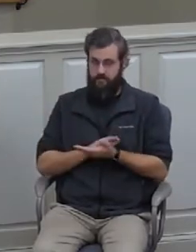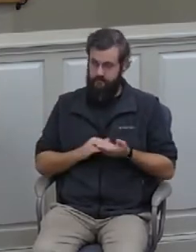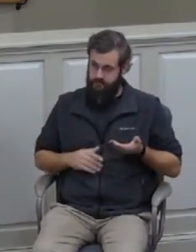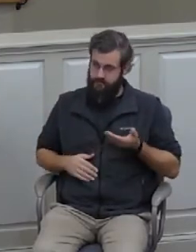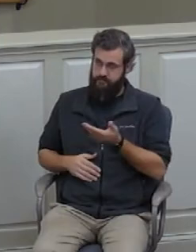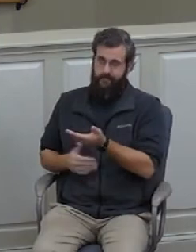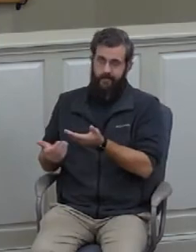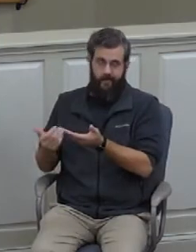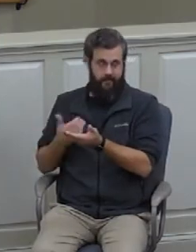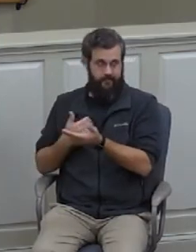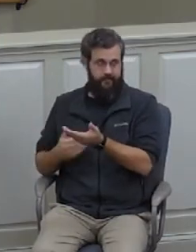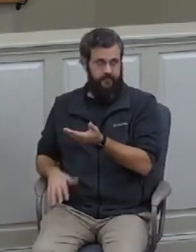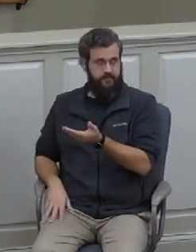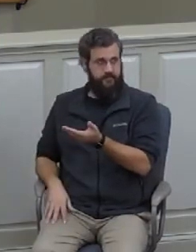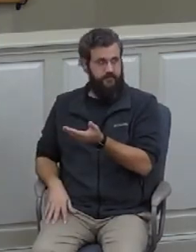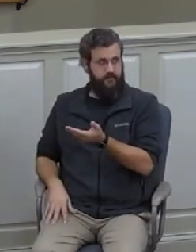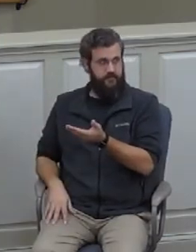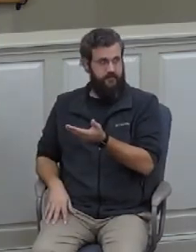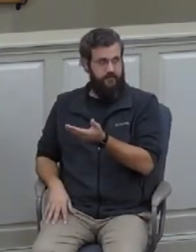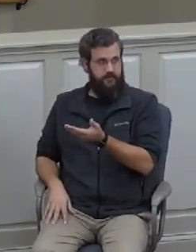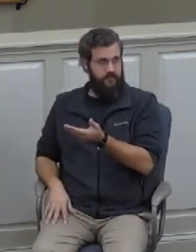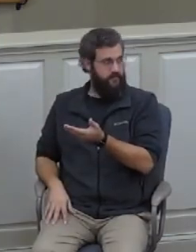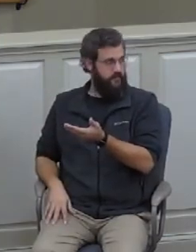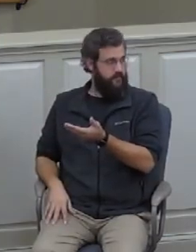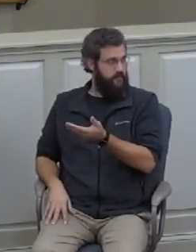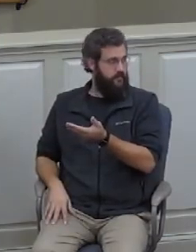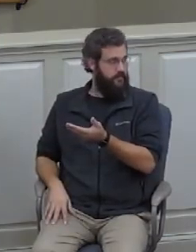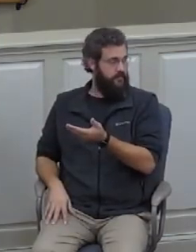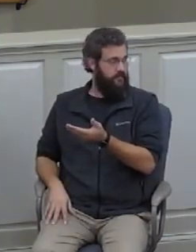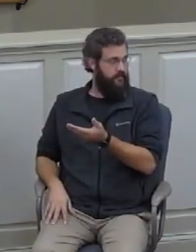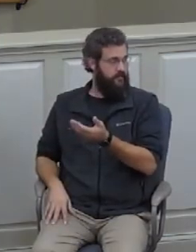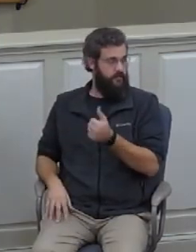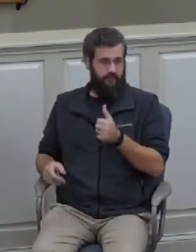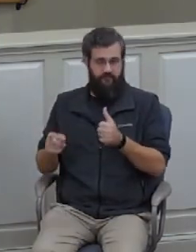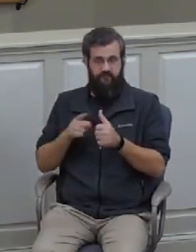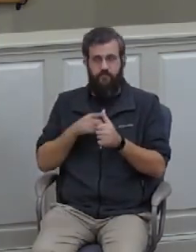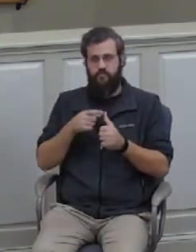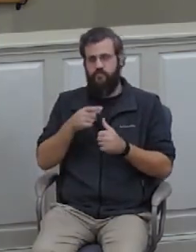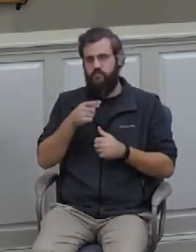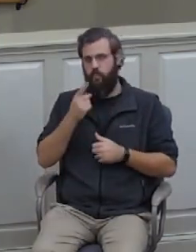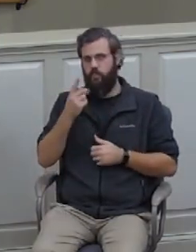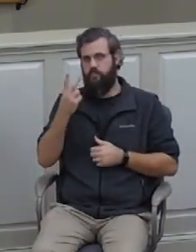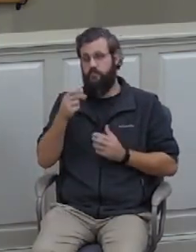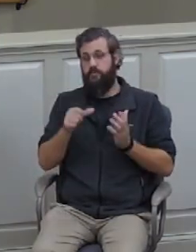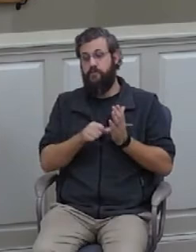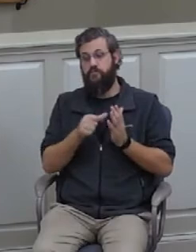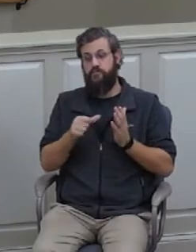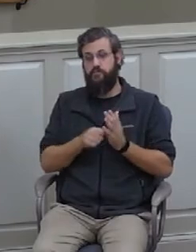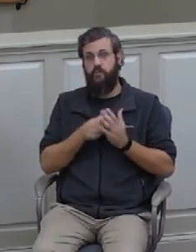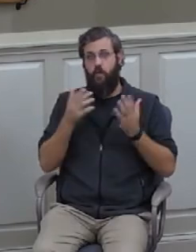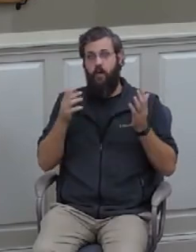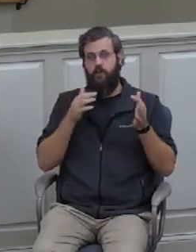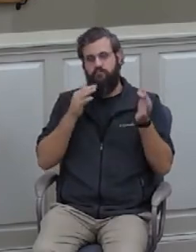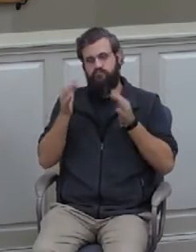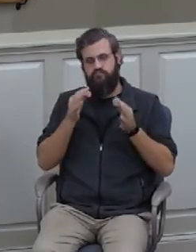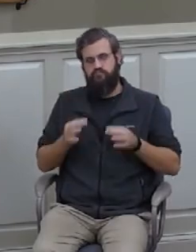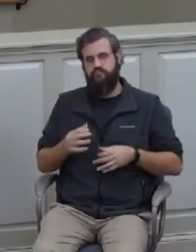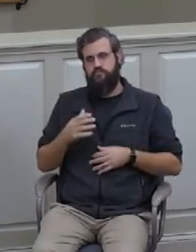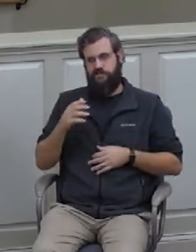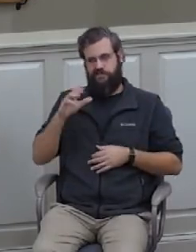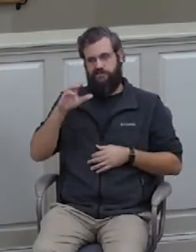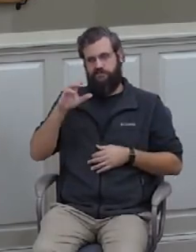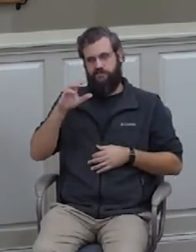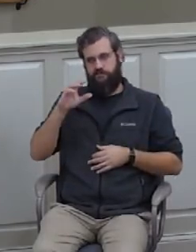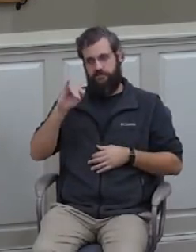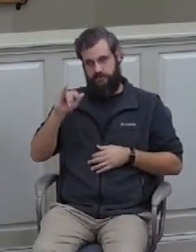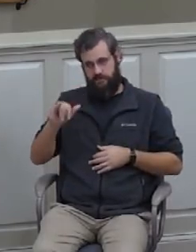you. The first couple of pages simply promote the desire of the